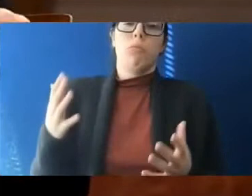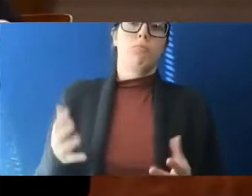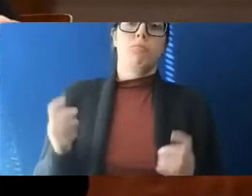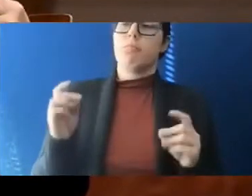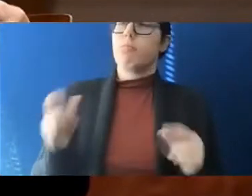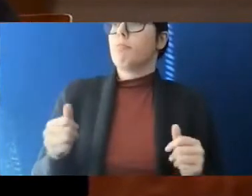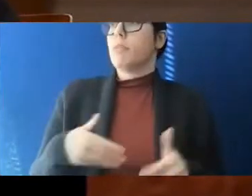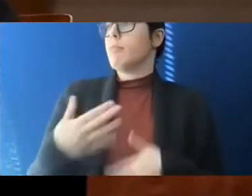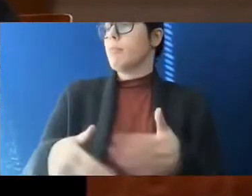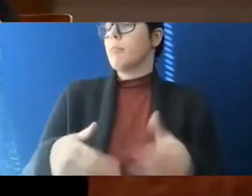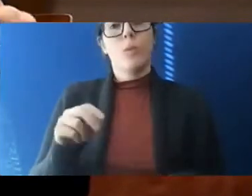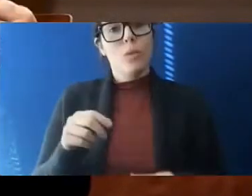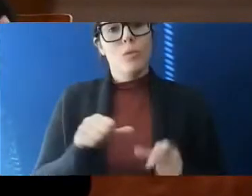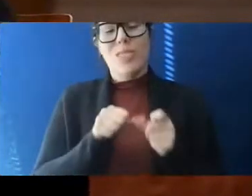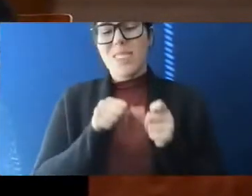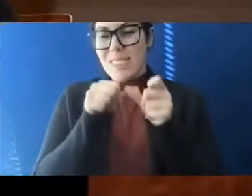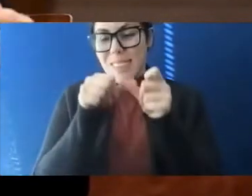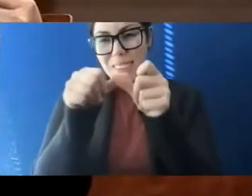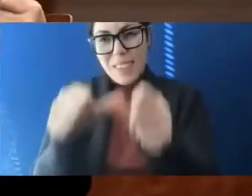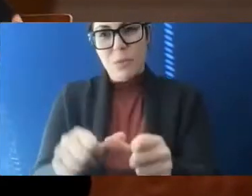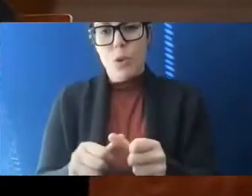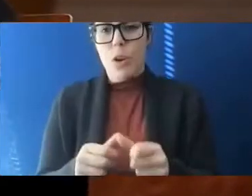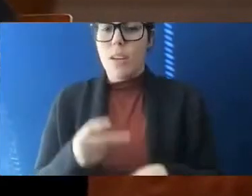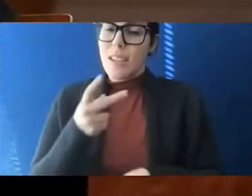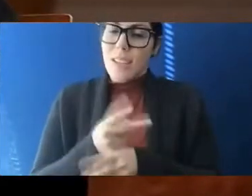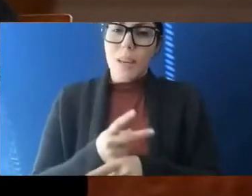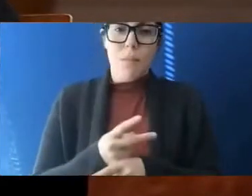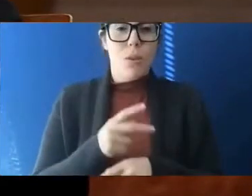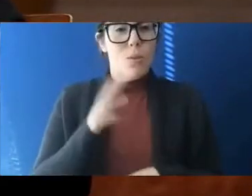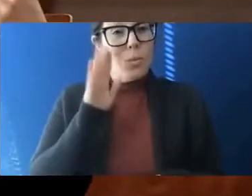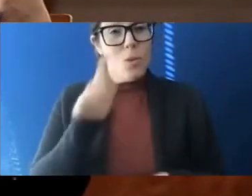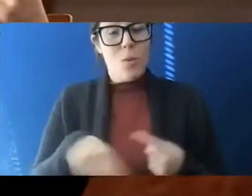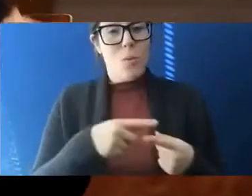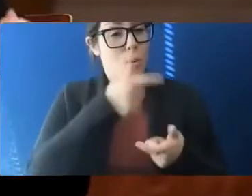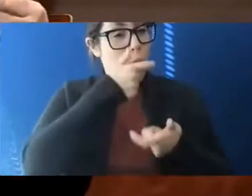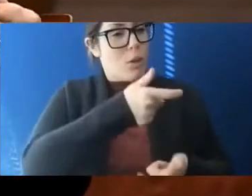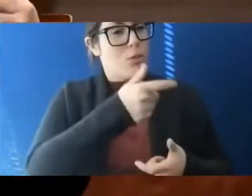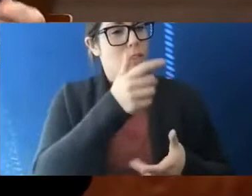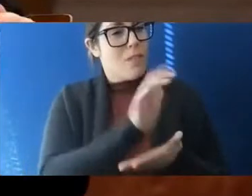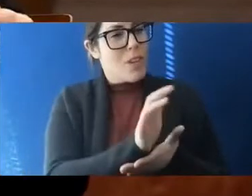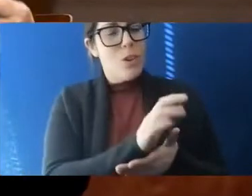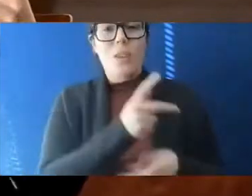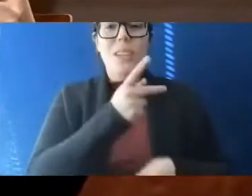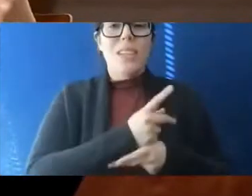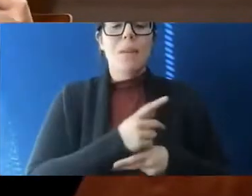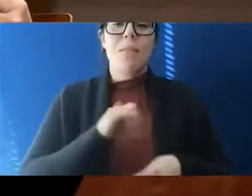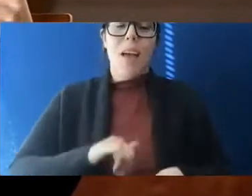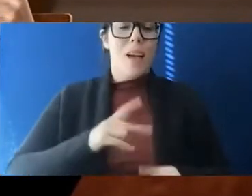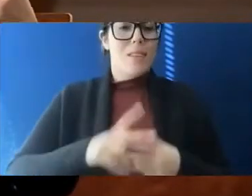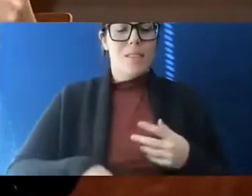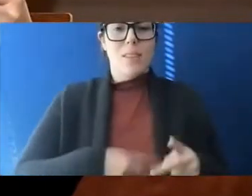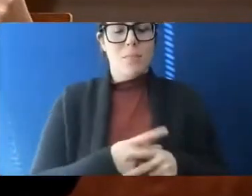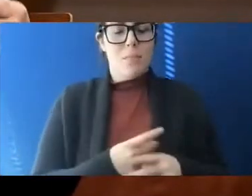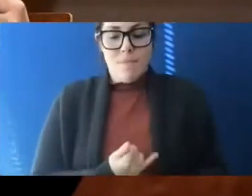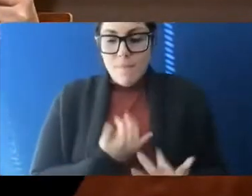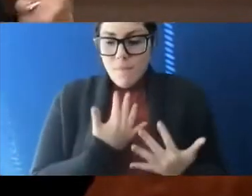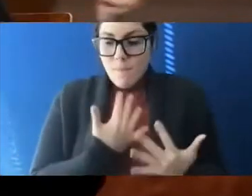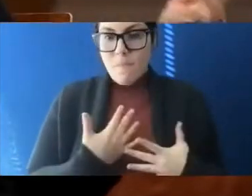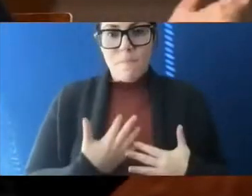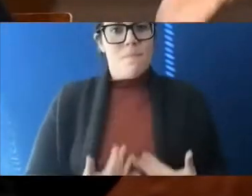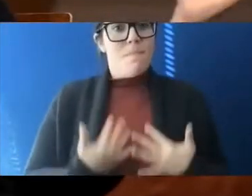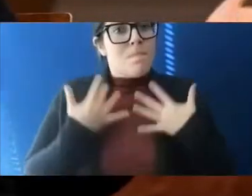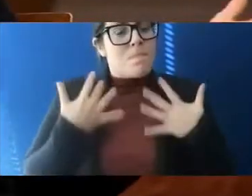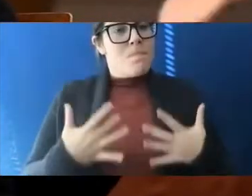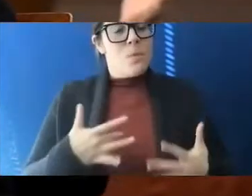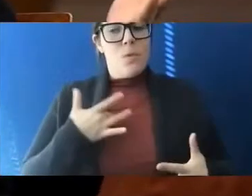on to the kind of sense of urgency that we all felt as we watched that video. We need to hold on to the sort of sense of moral